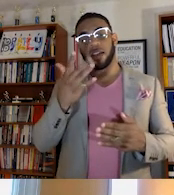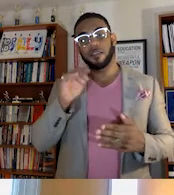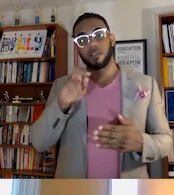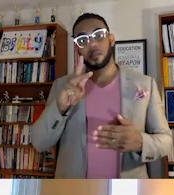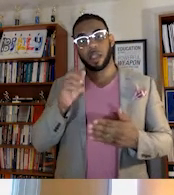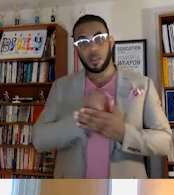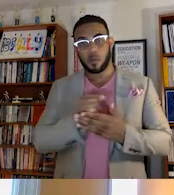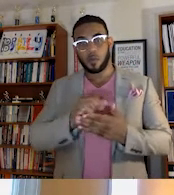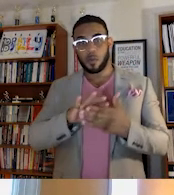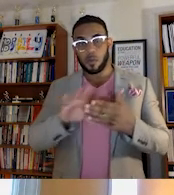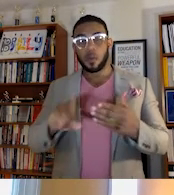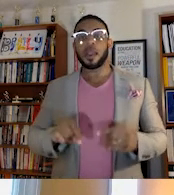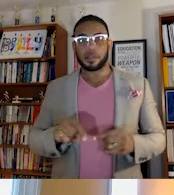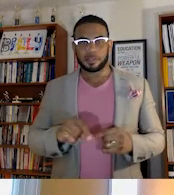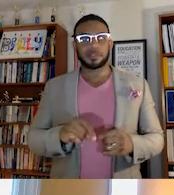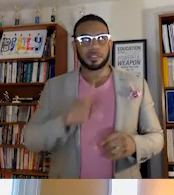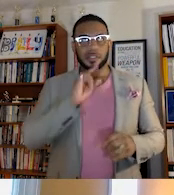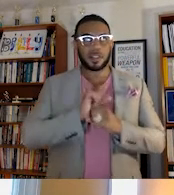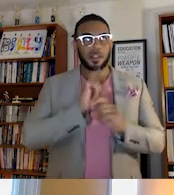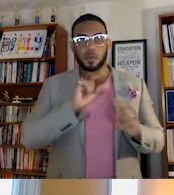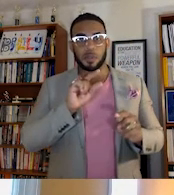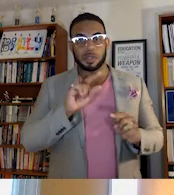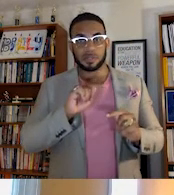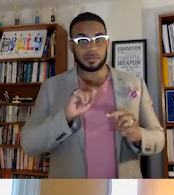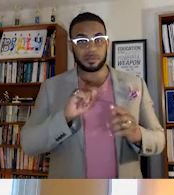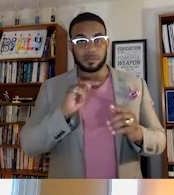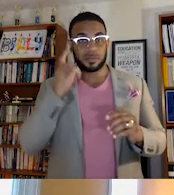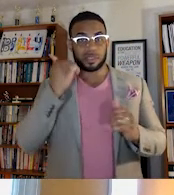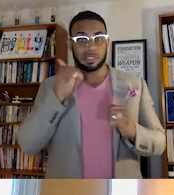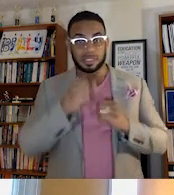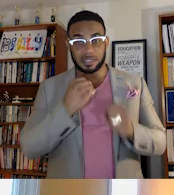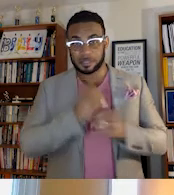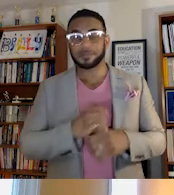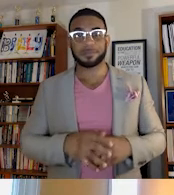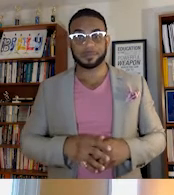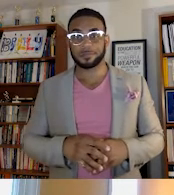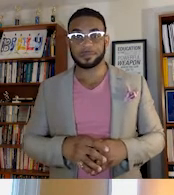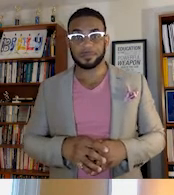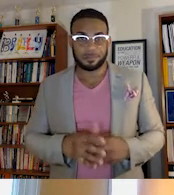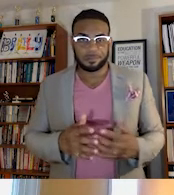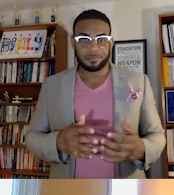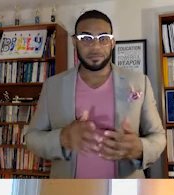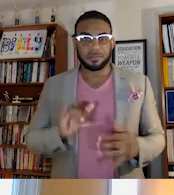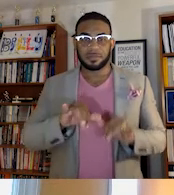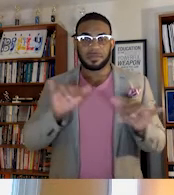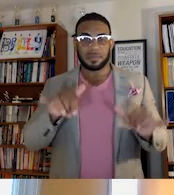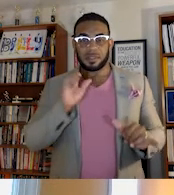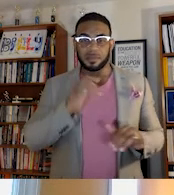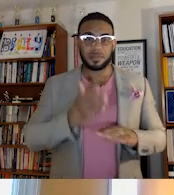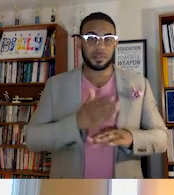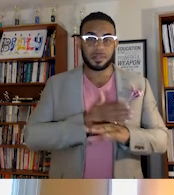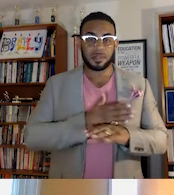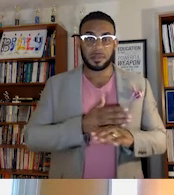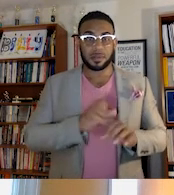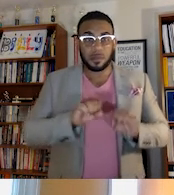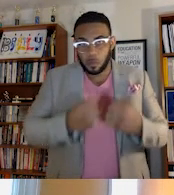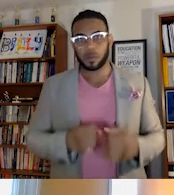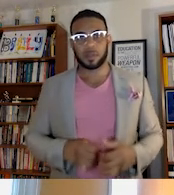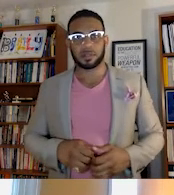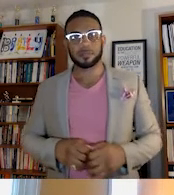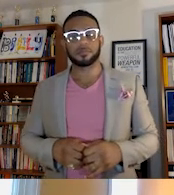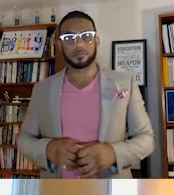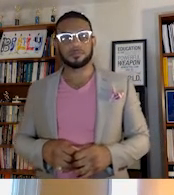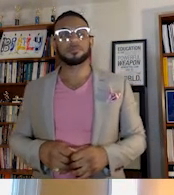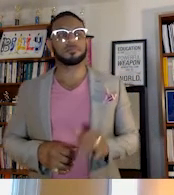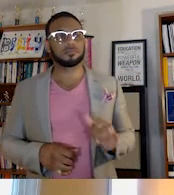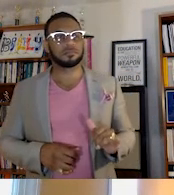rocks. Literally. And you're going to 10 years. Yep. So this system needs to be broken apart